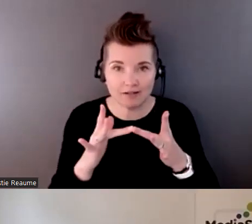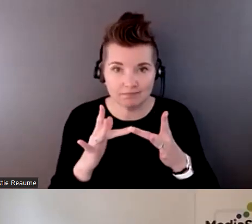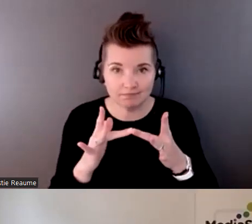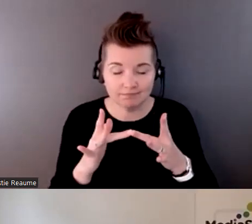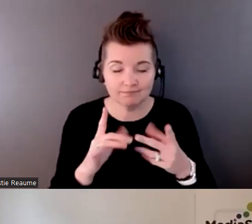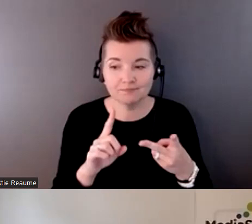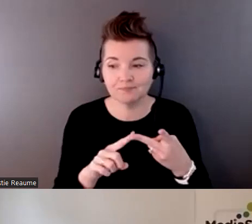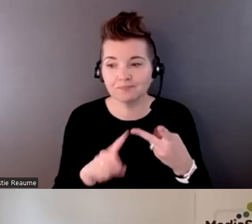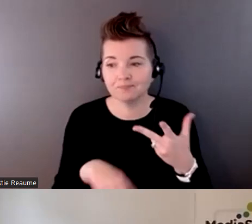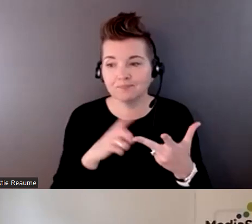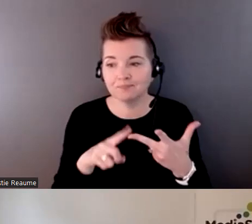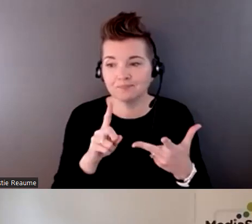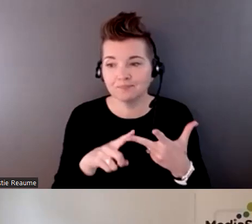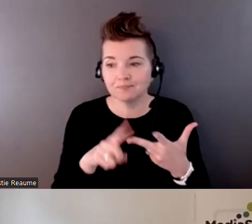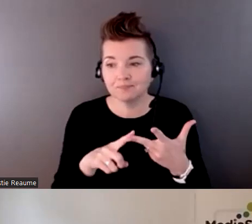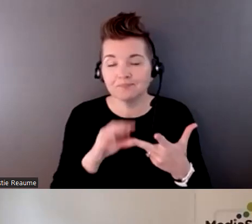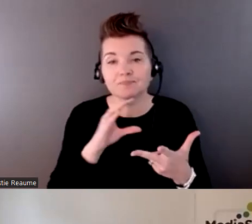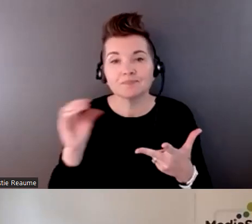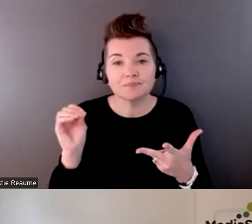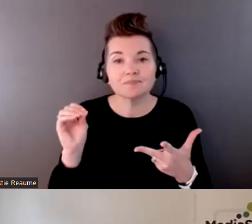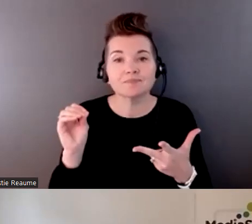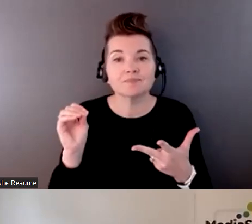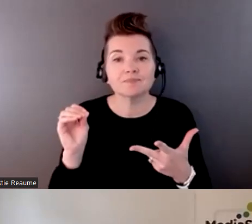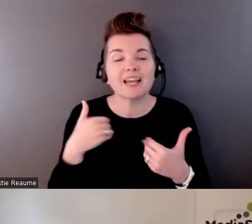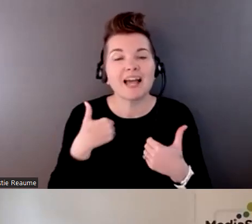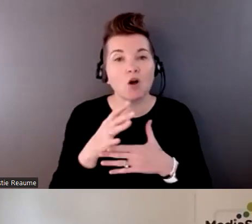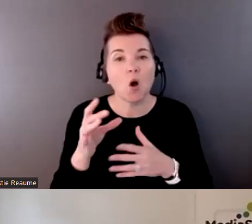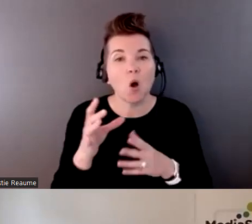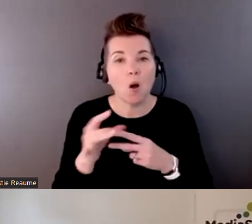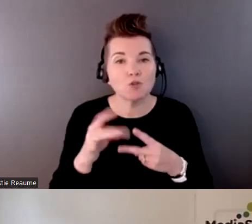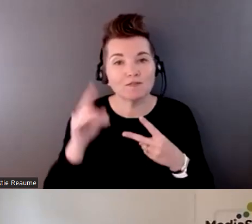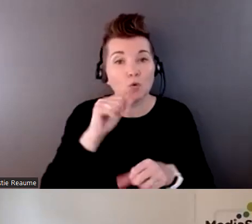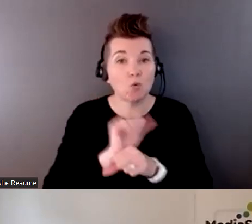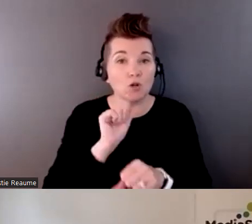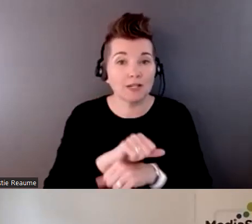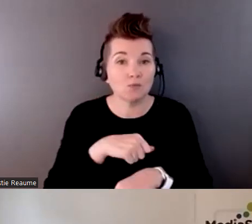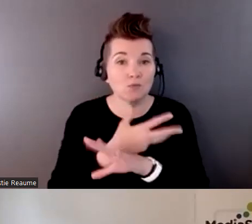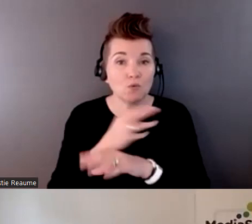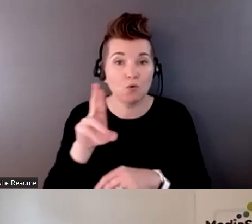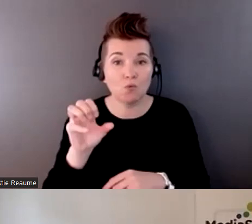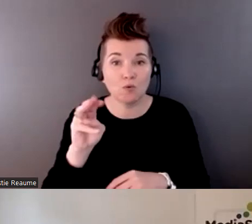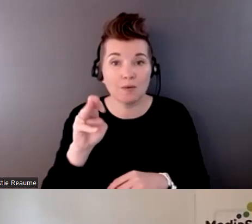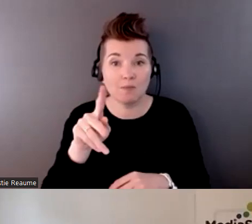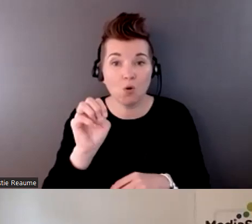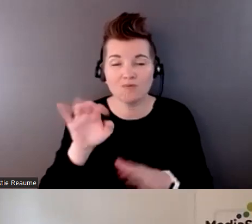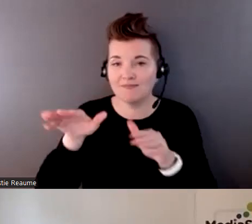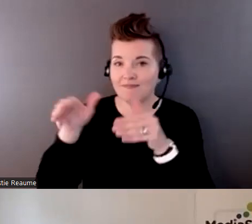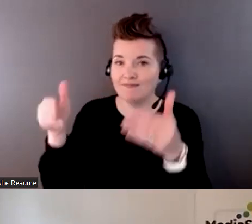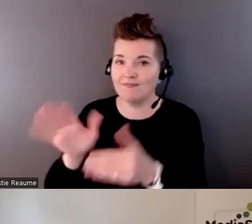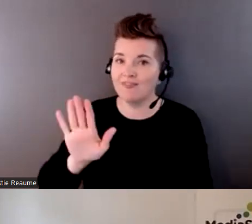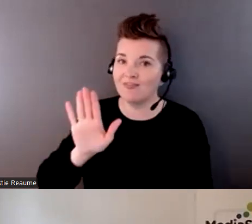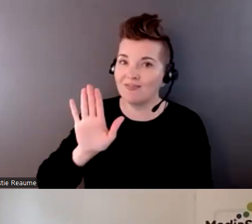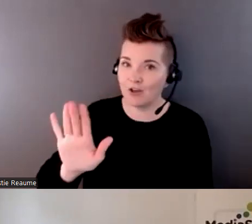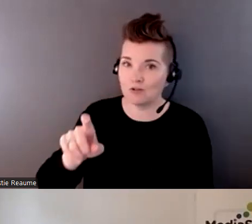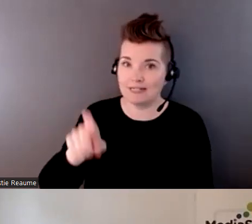the option to work remotely as well is really important and really focus on the individual needs of that particular person because maybe